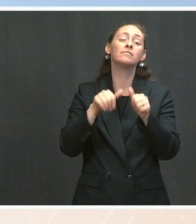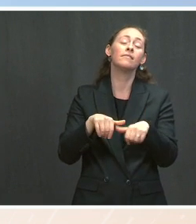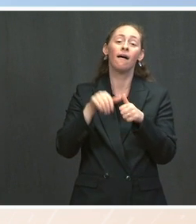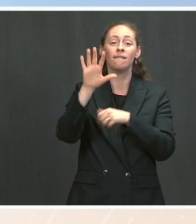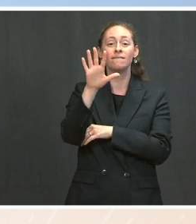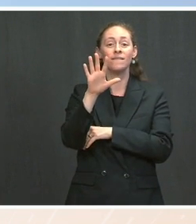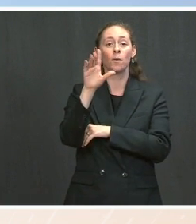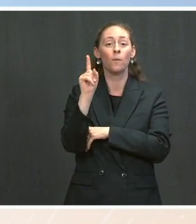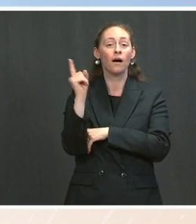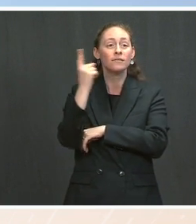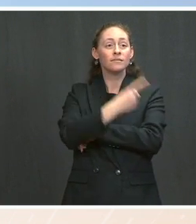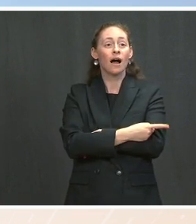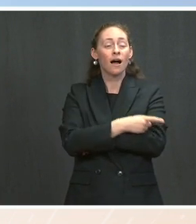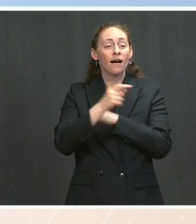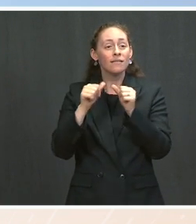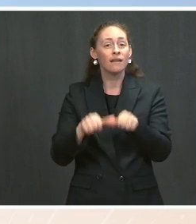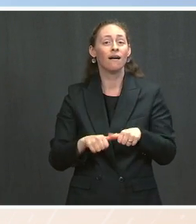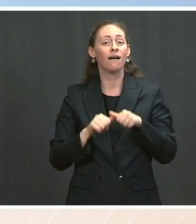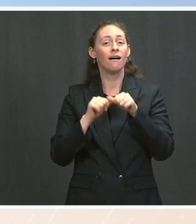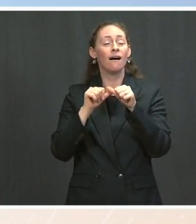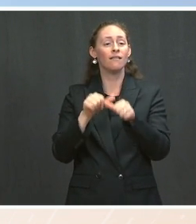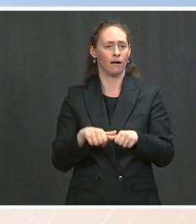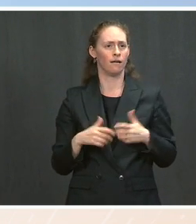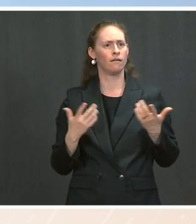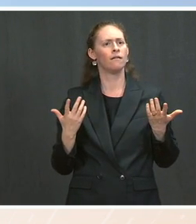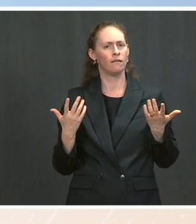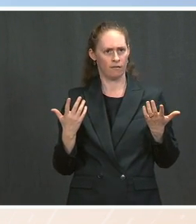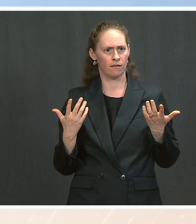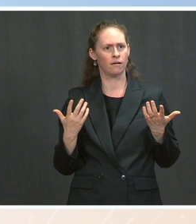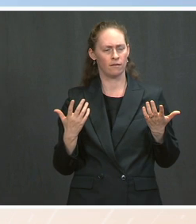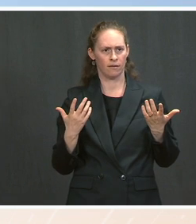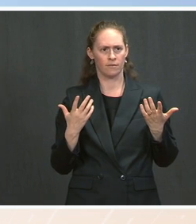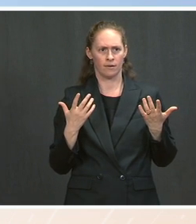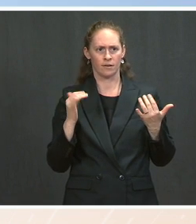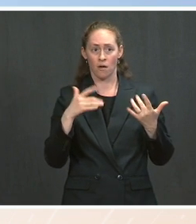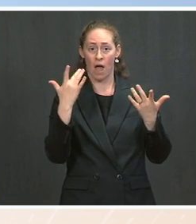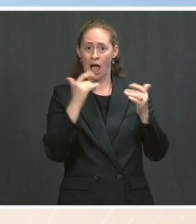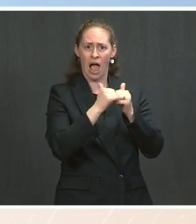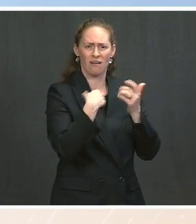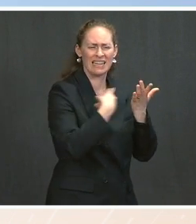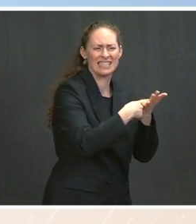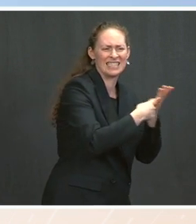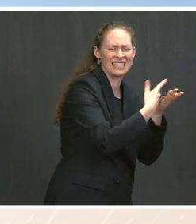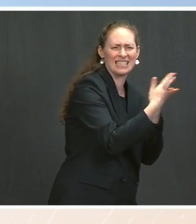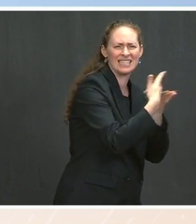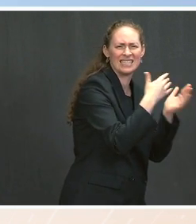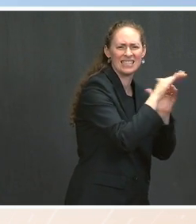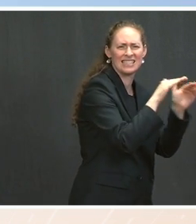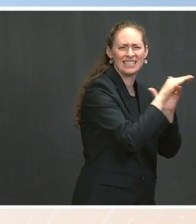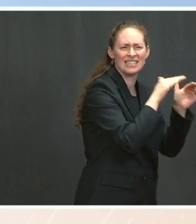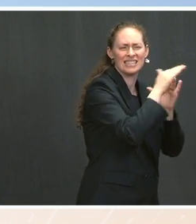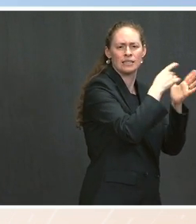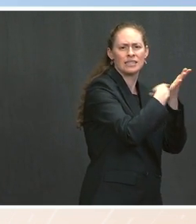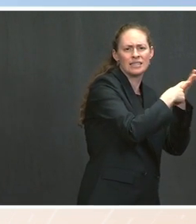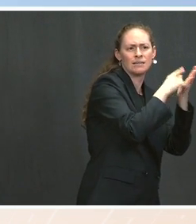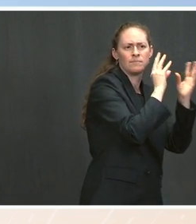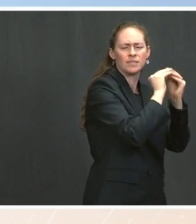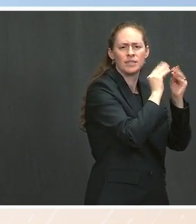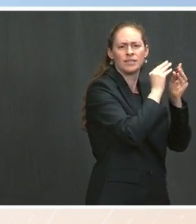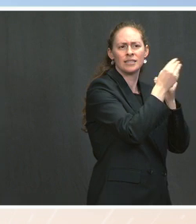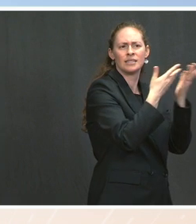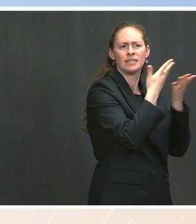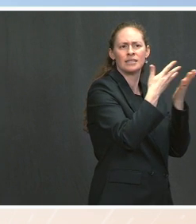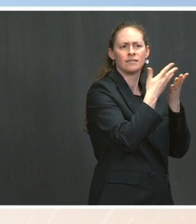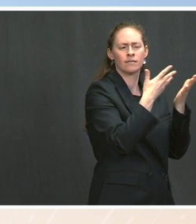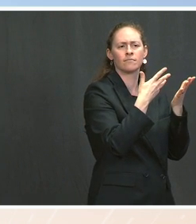because of intensive, quiet diplomacy, where we did not make him or leaders in the United States the centerpieces